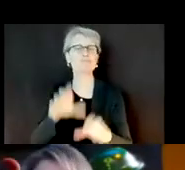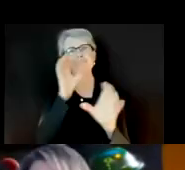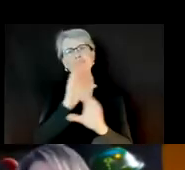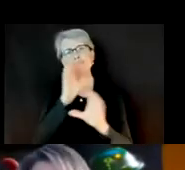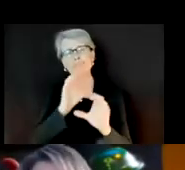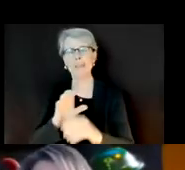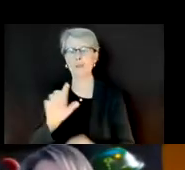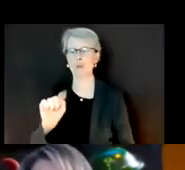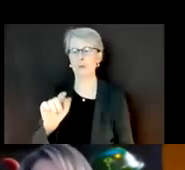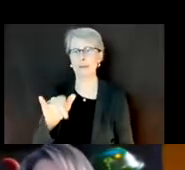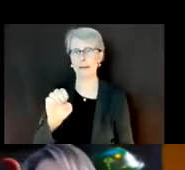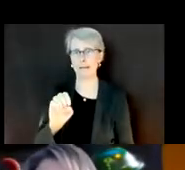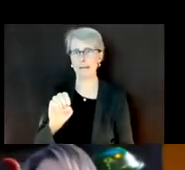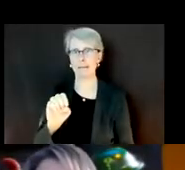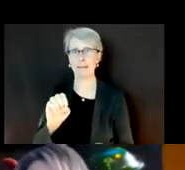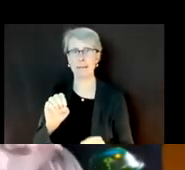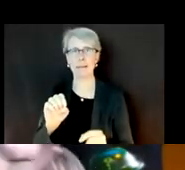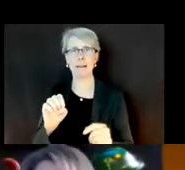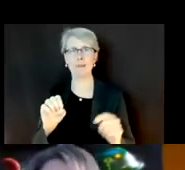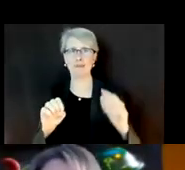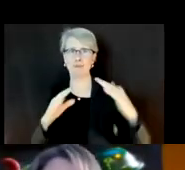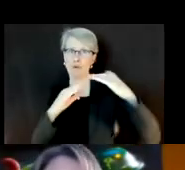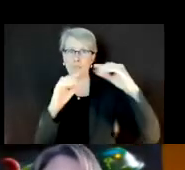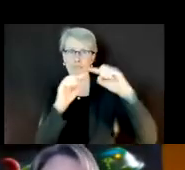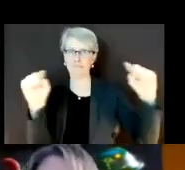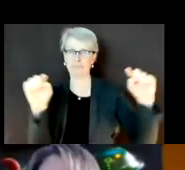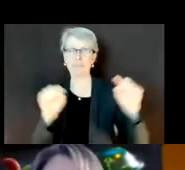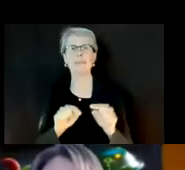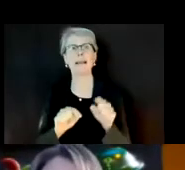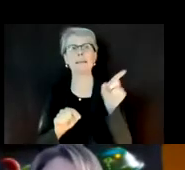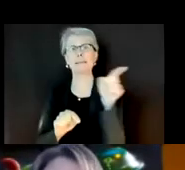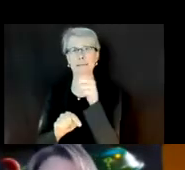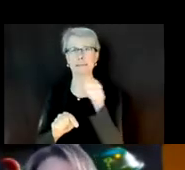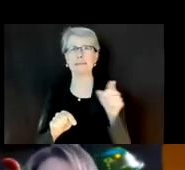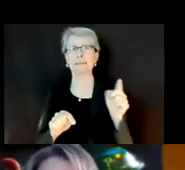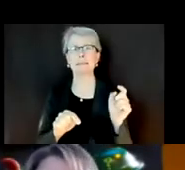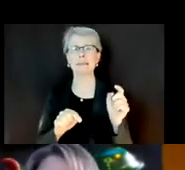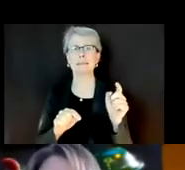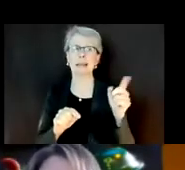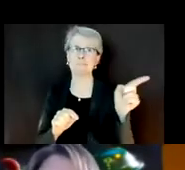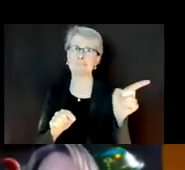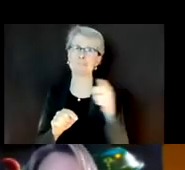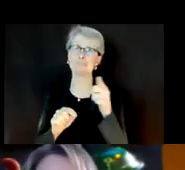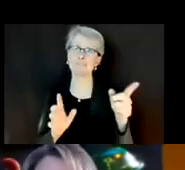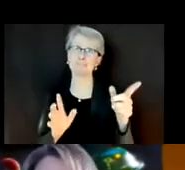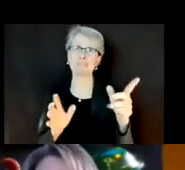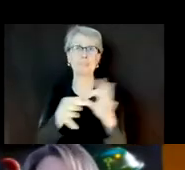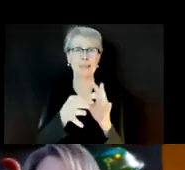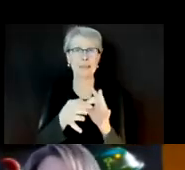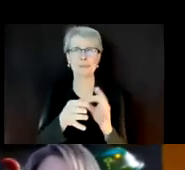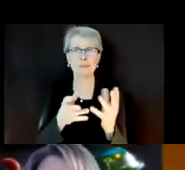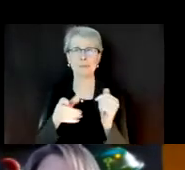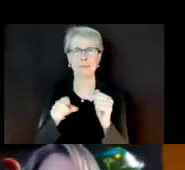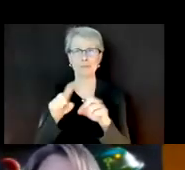title tag is the language that appears in the top of your browser. It also is often the heading for your whatever that page